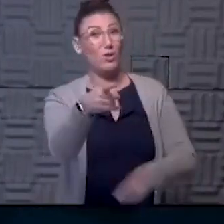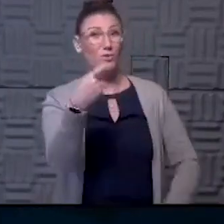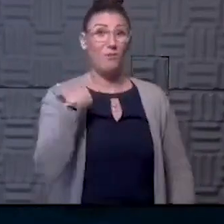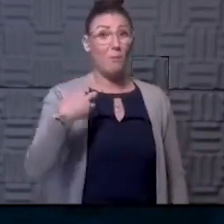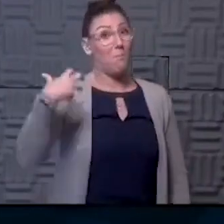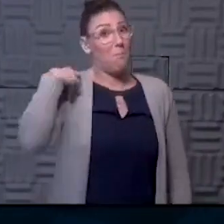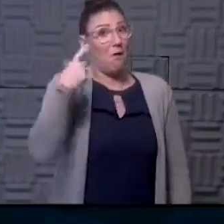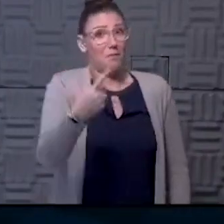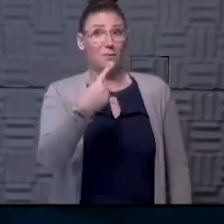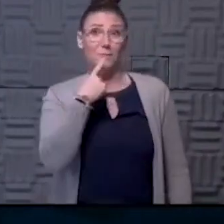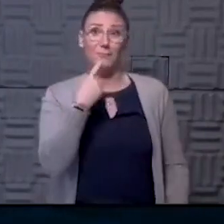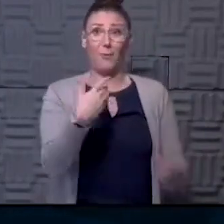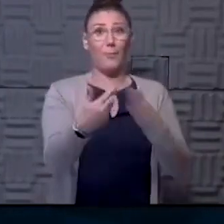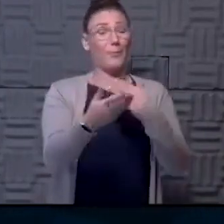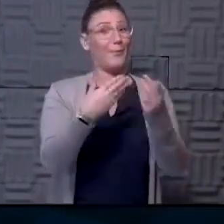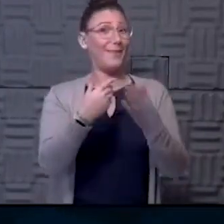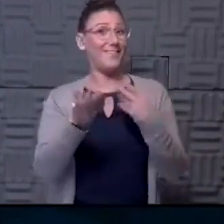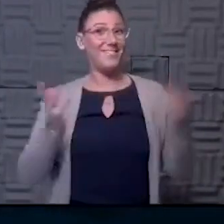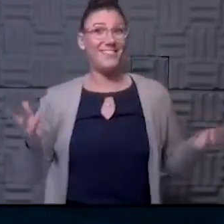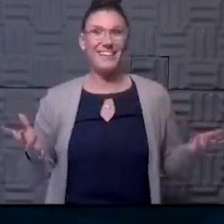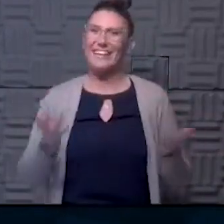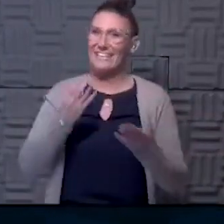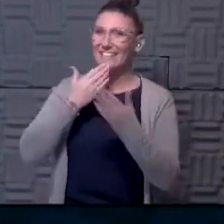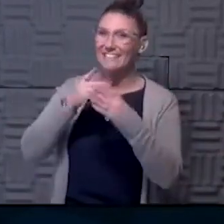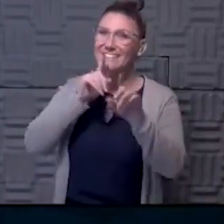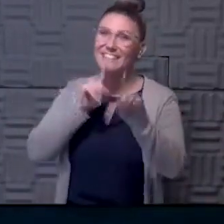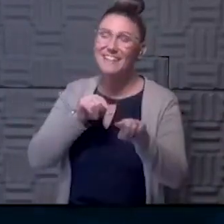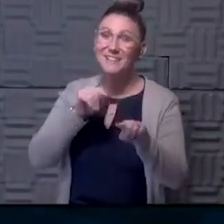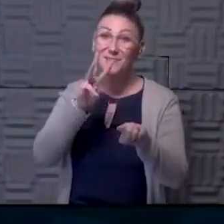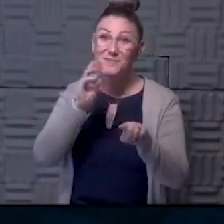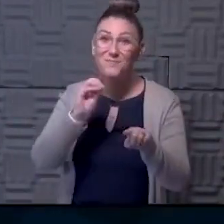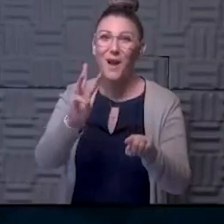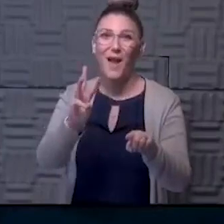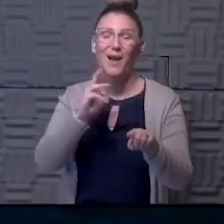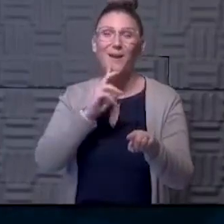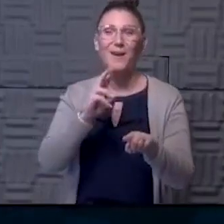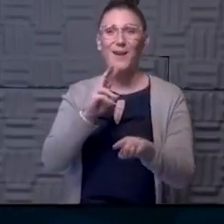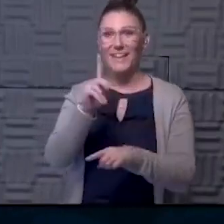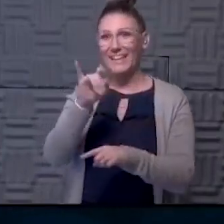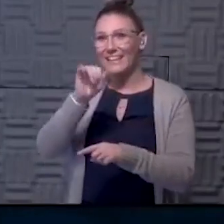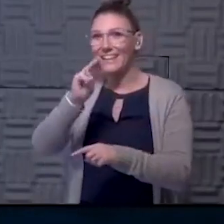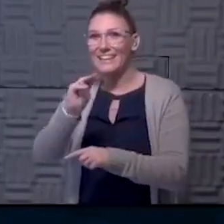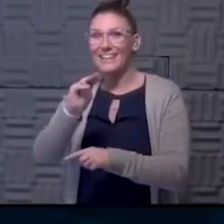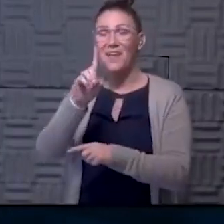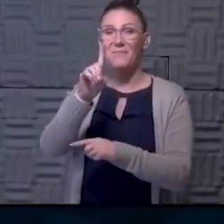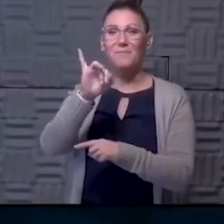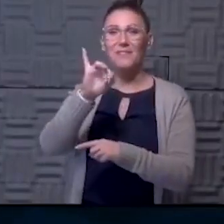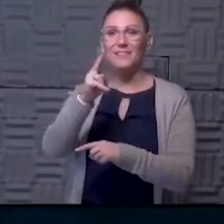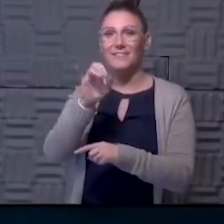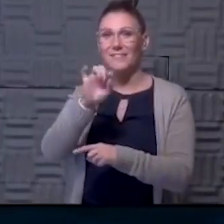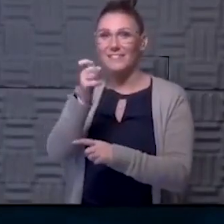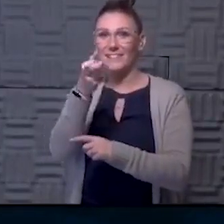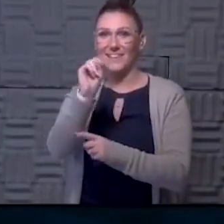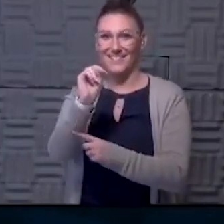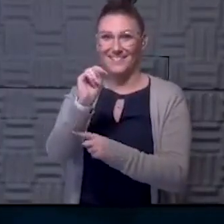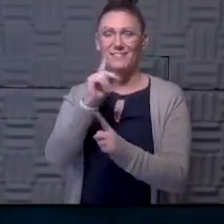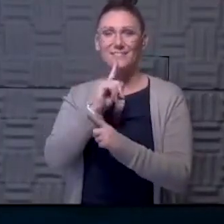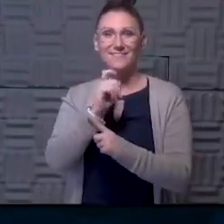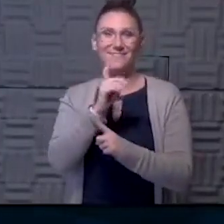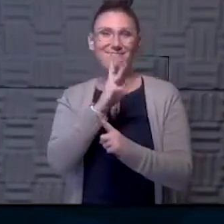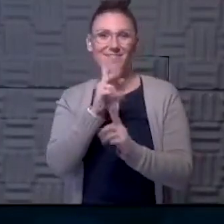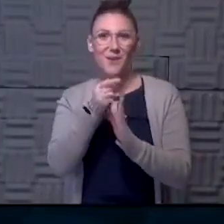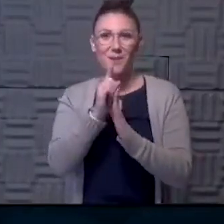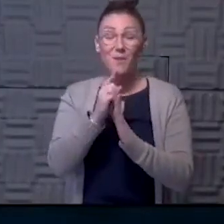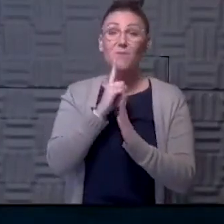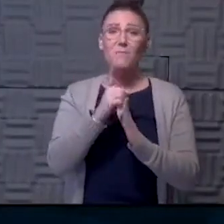want. Good answer. Wow. Okay. Kim Dixon, let's talk with you for a moment. Some of the challenges